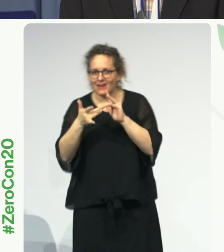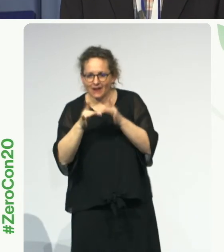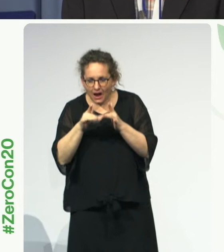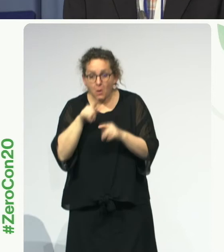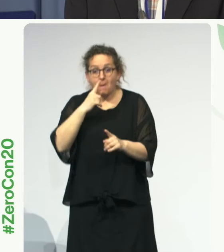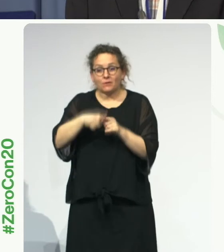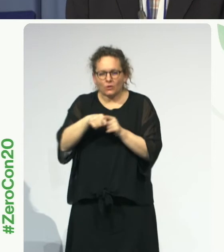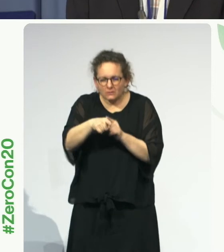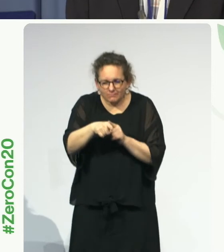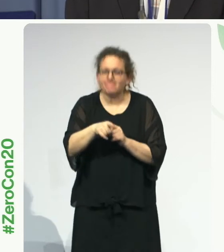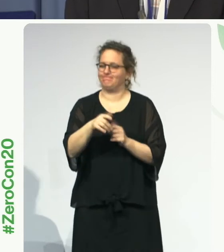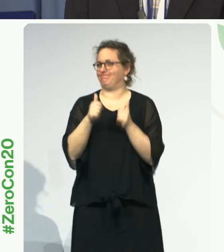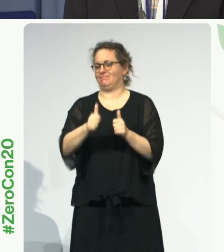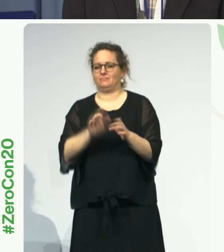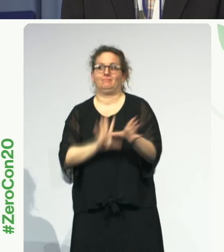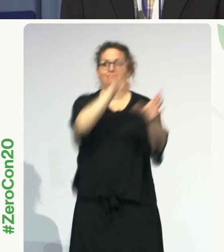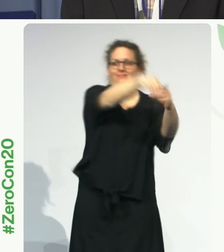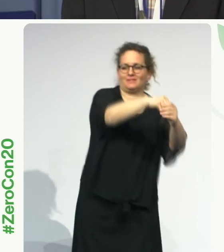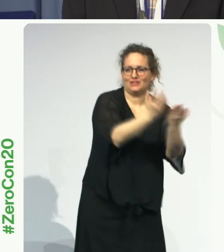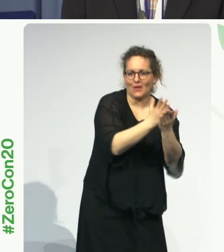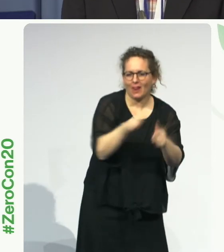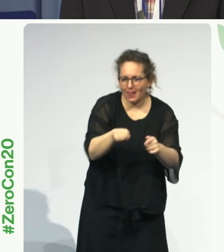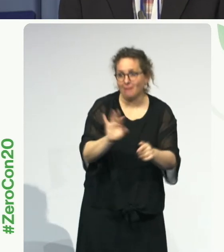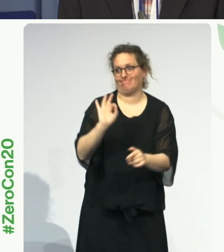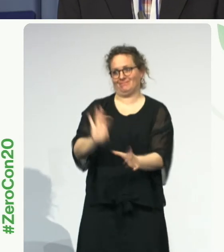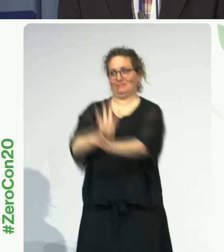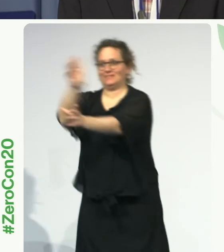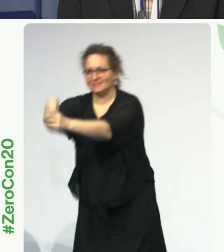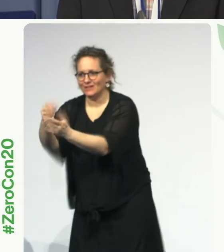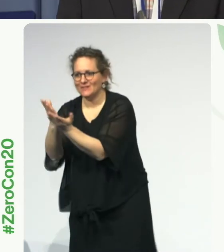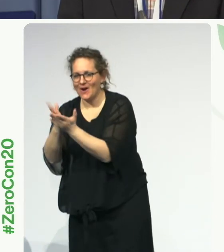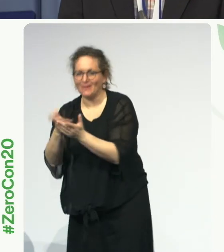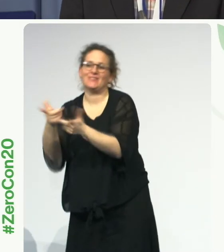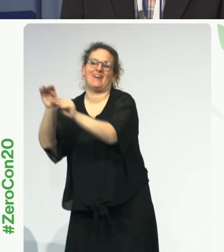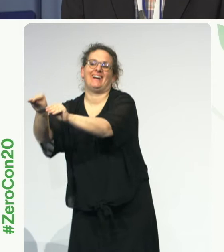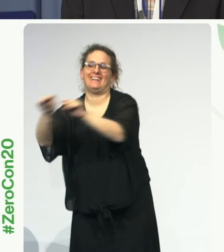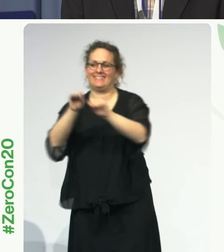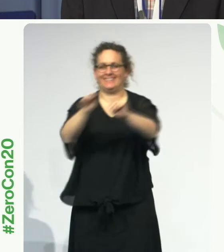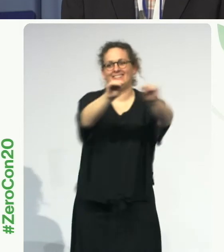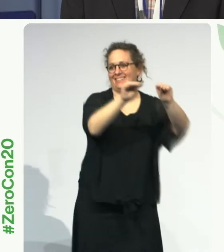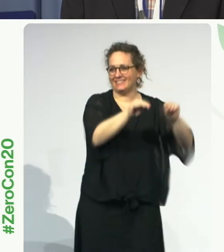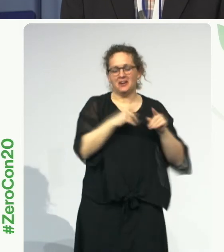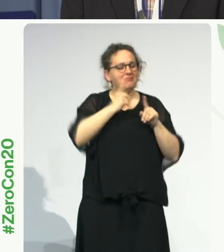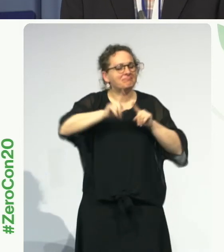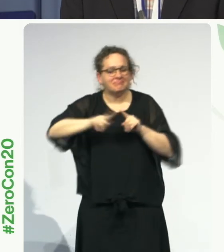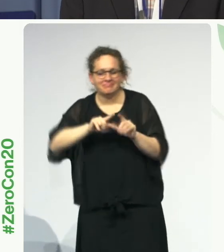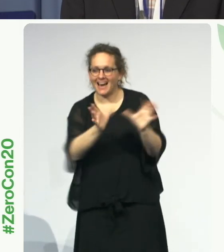a space. There they get school teaching in different classes and, of course, again, a lot of therapy. And for